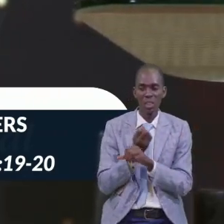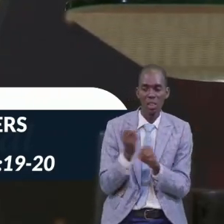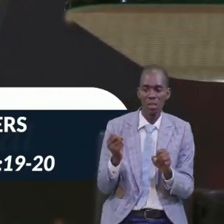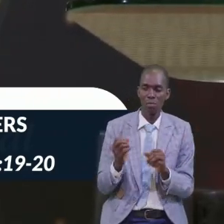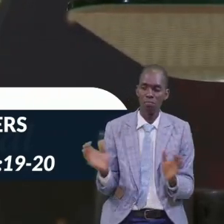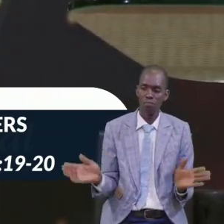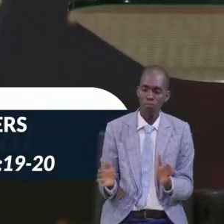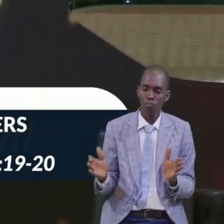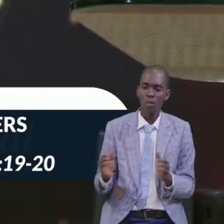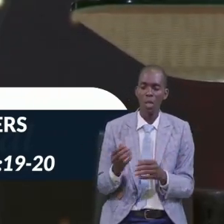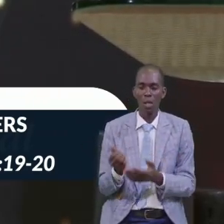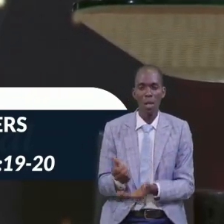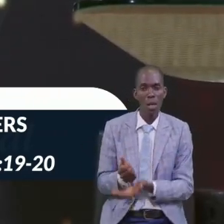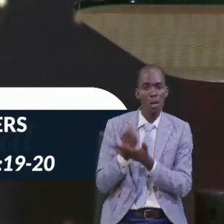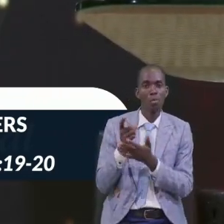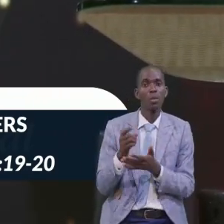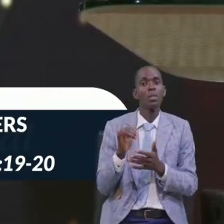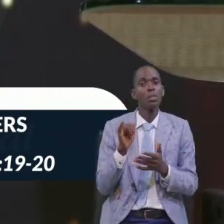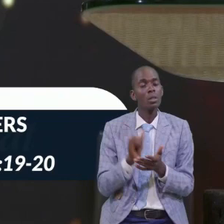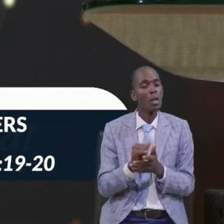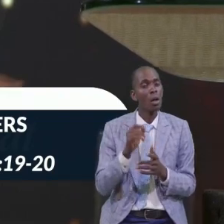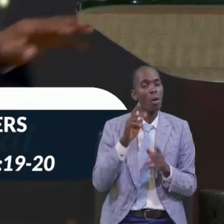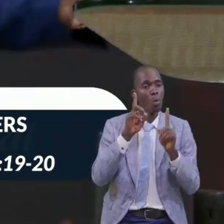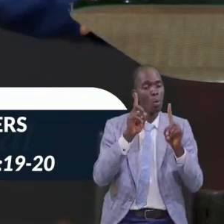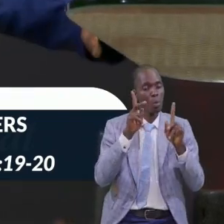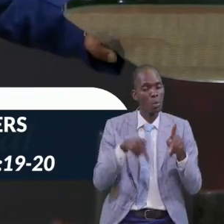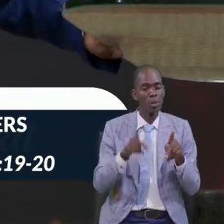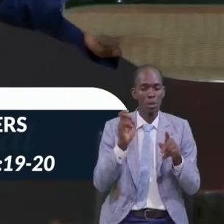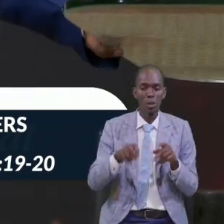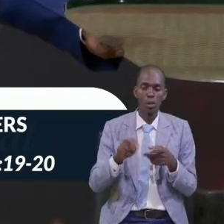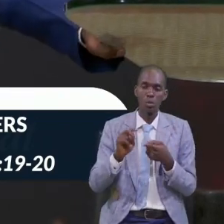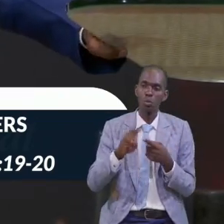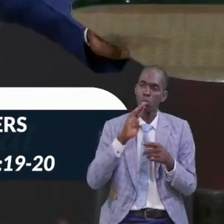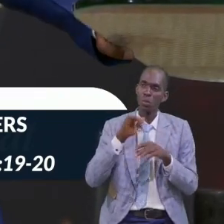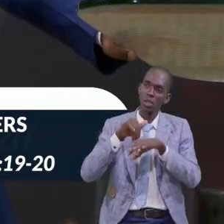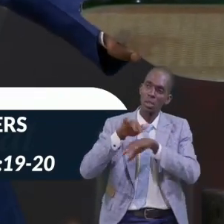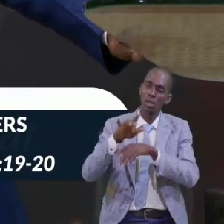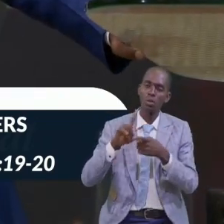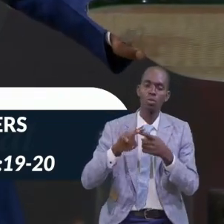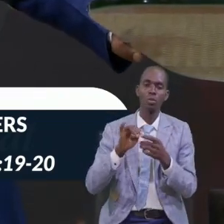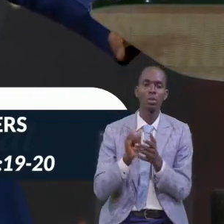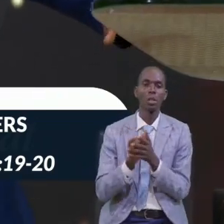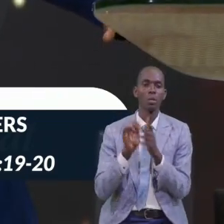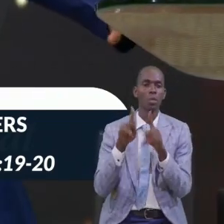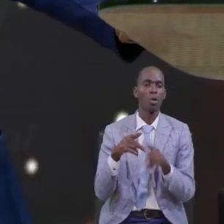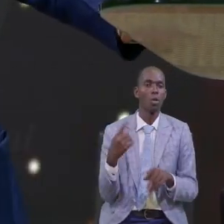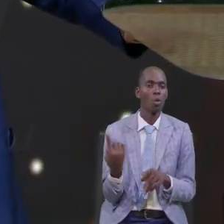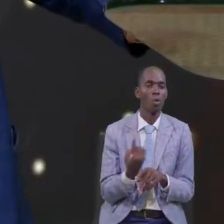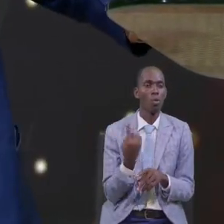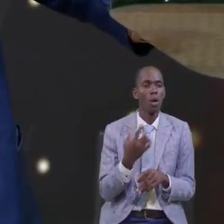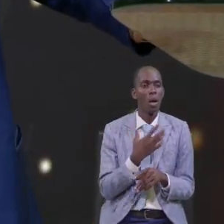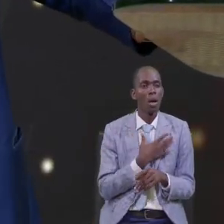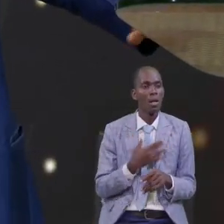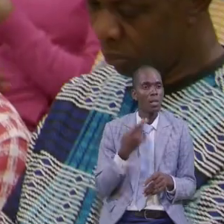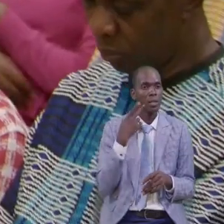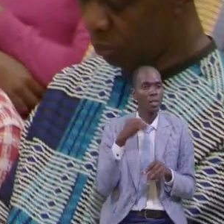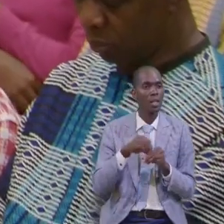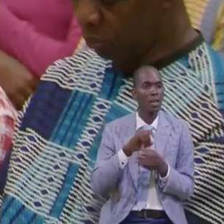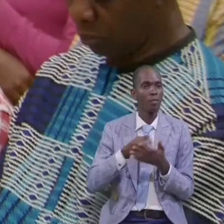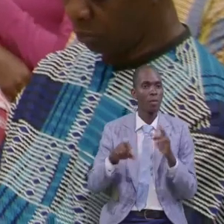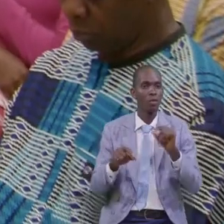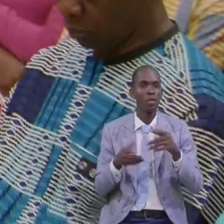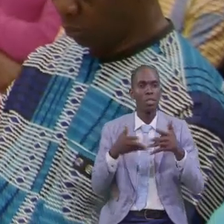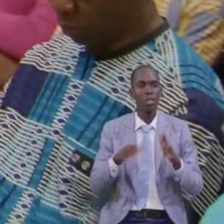word has to be sent following after them, and one convert him. Look at verse 20. It says,